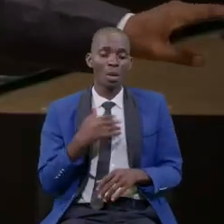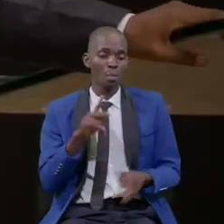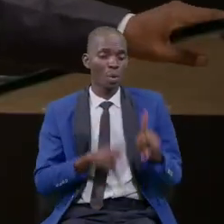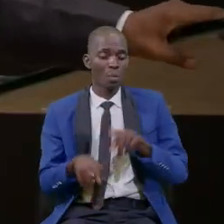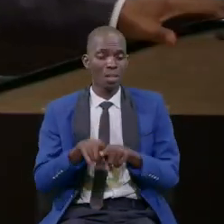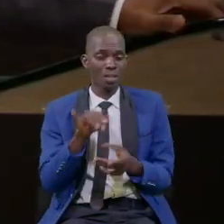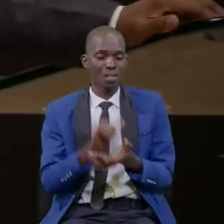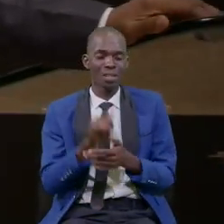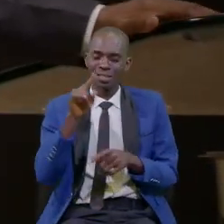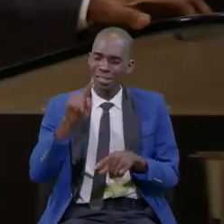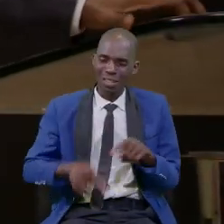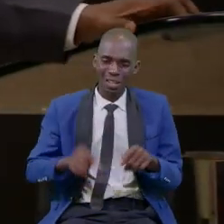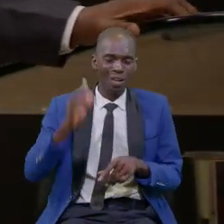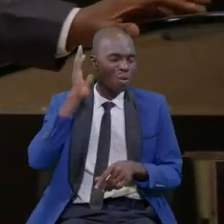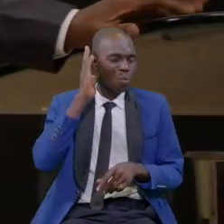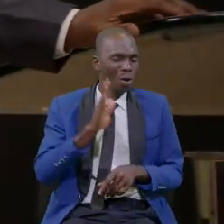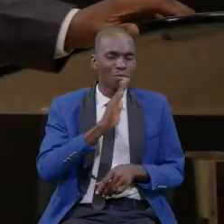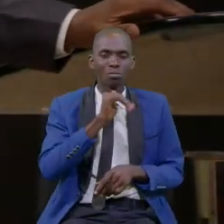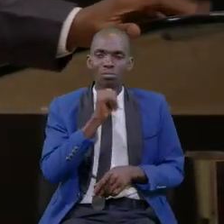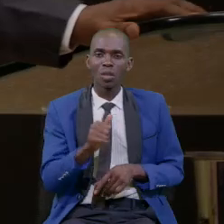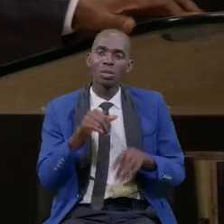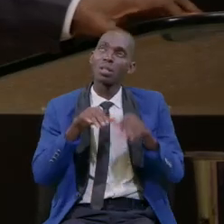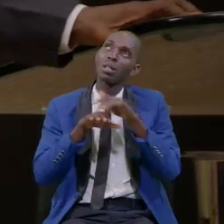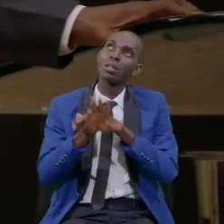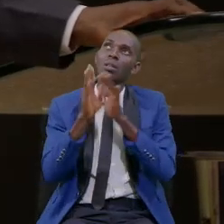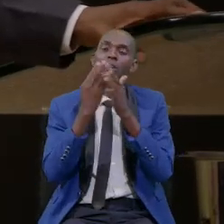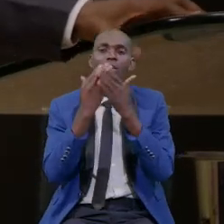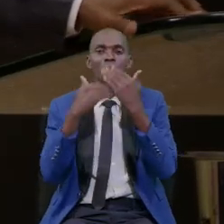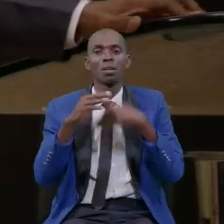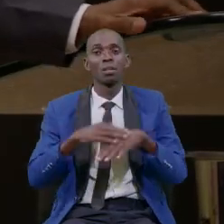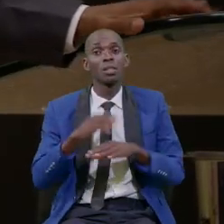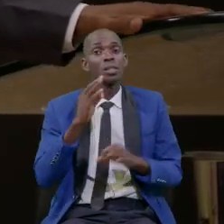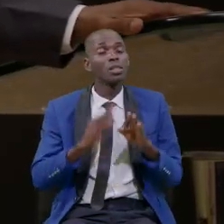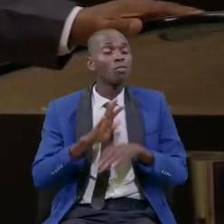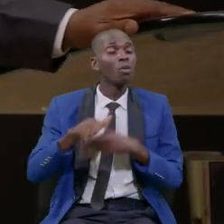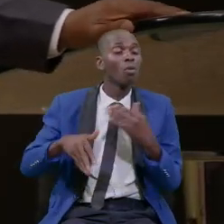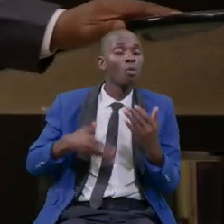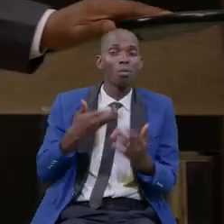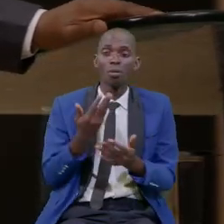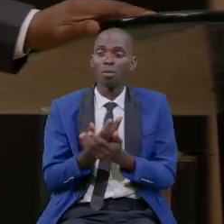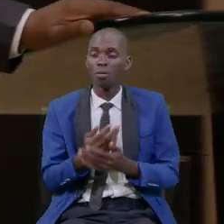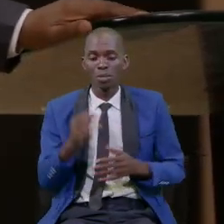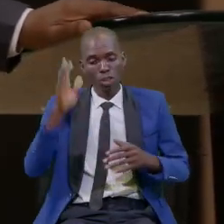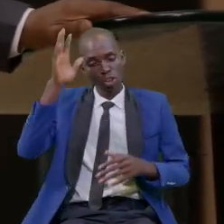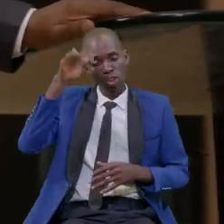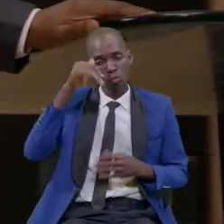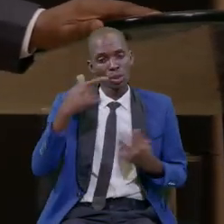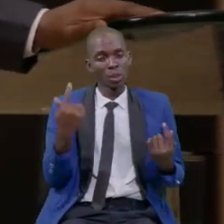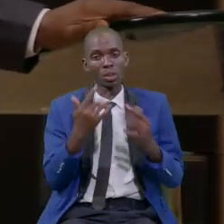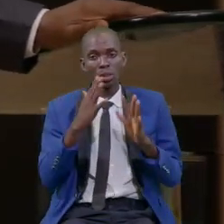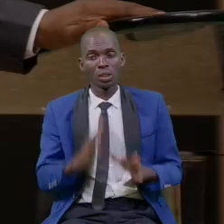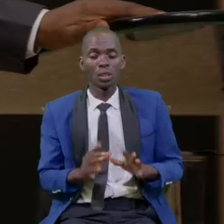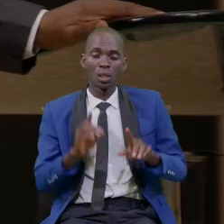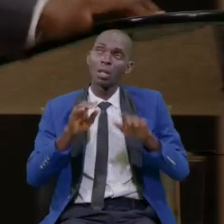not get to heaven. Now, if all hypocrites get to heaven, if